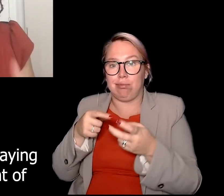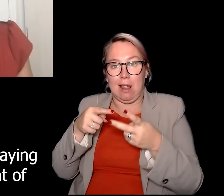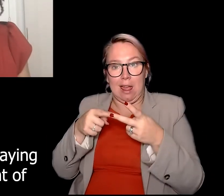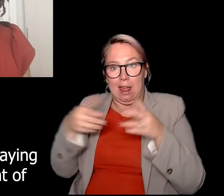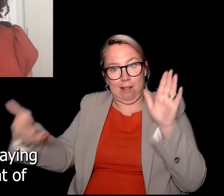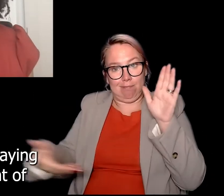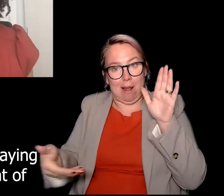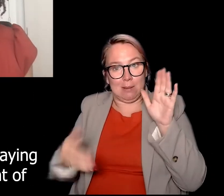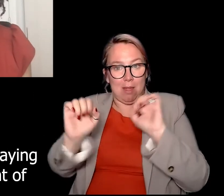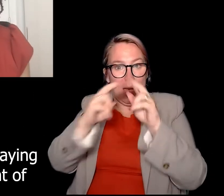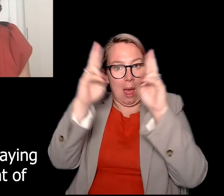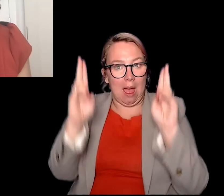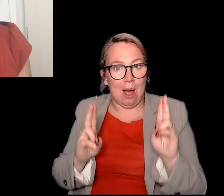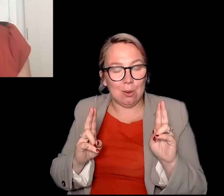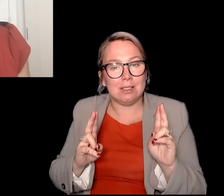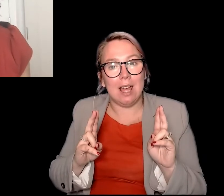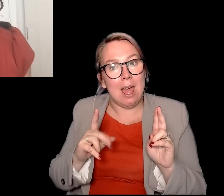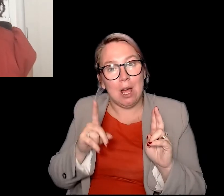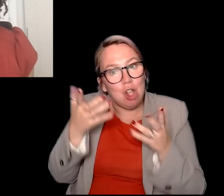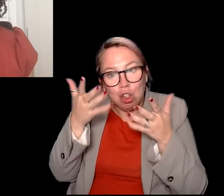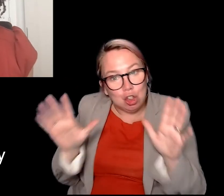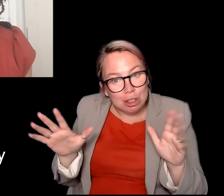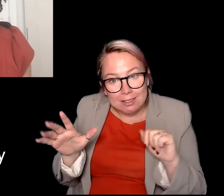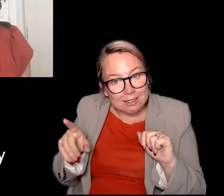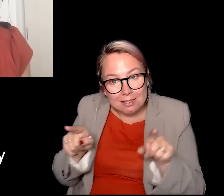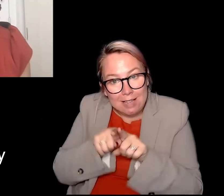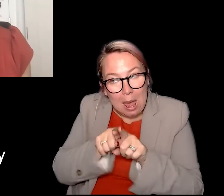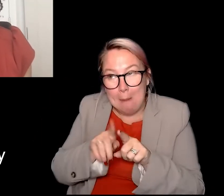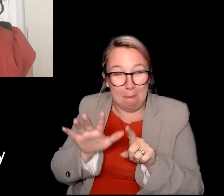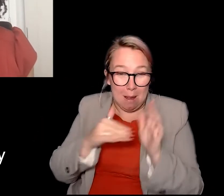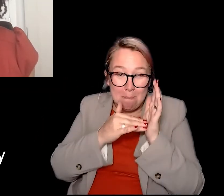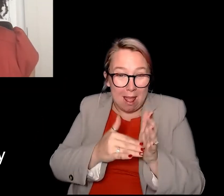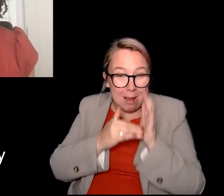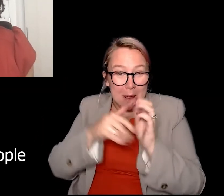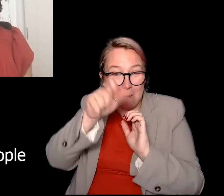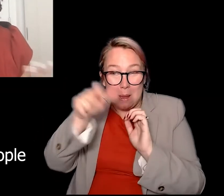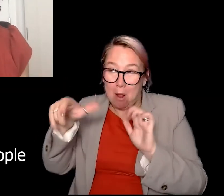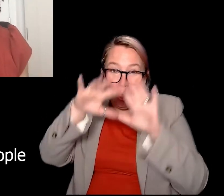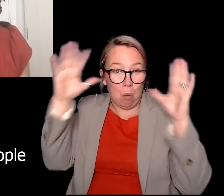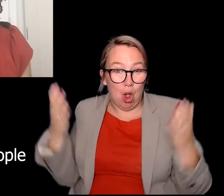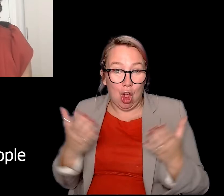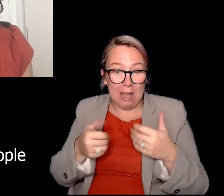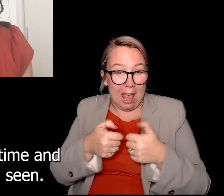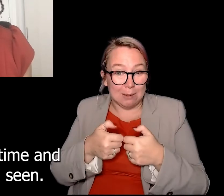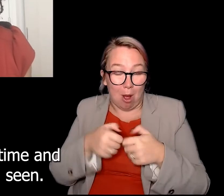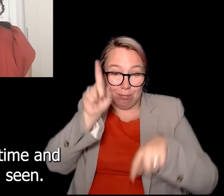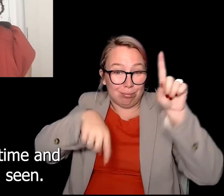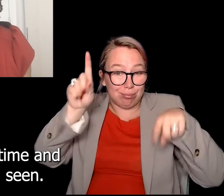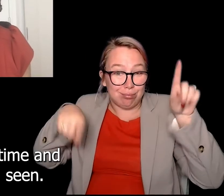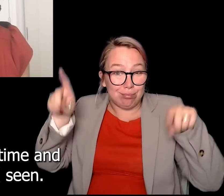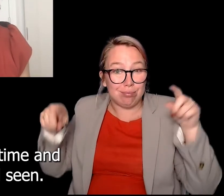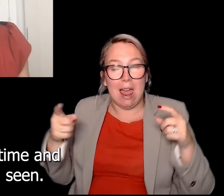you know, playing shooters in the basement of their mom's house or whatever. But that's not the only image of a gamer. There are millions of people around the world who are